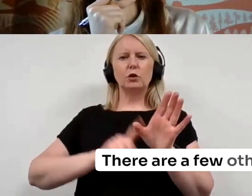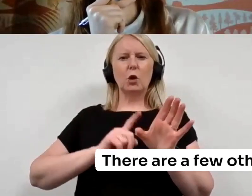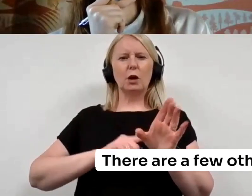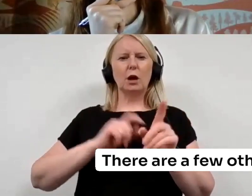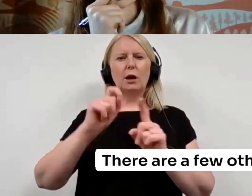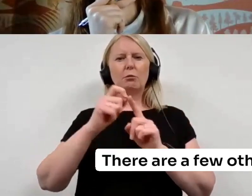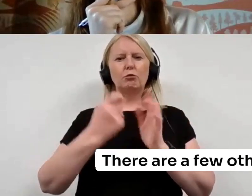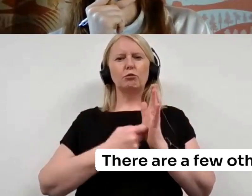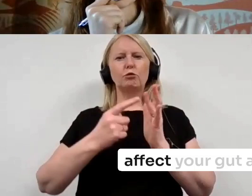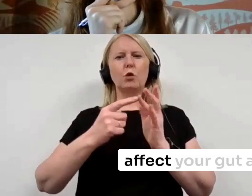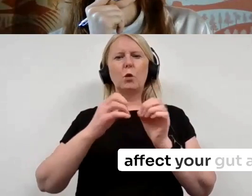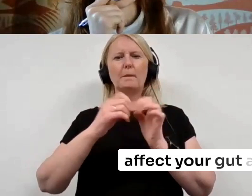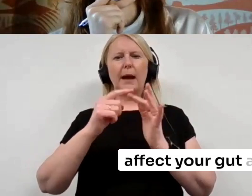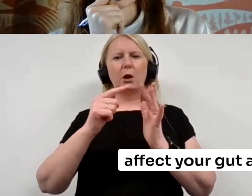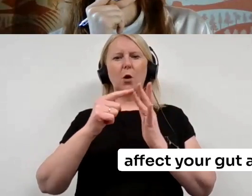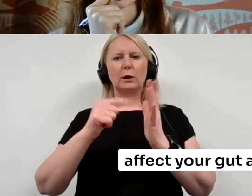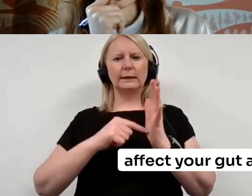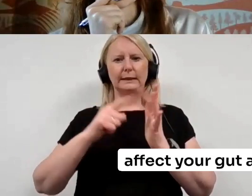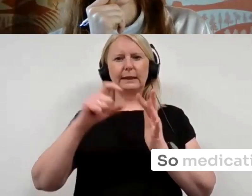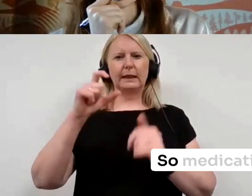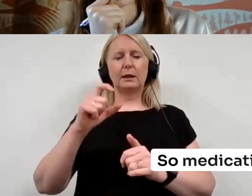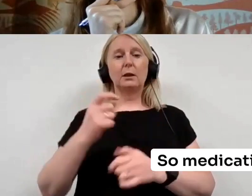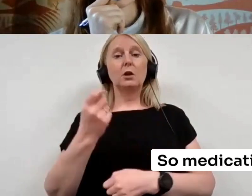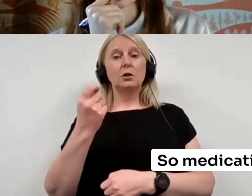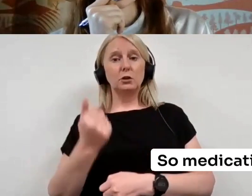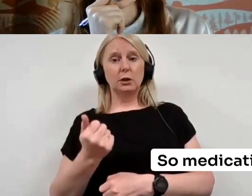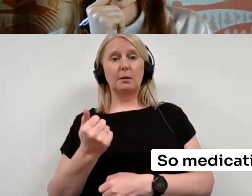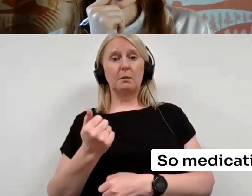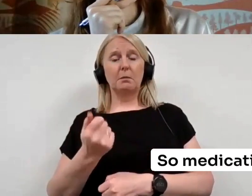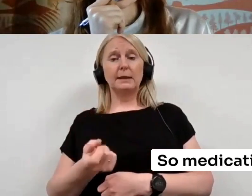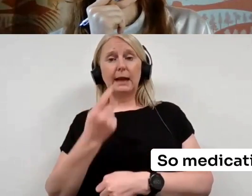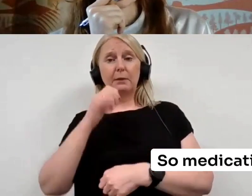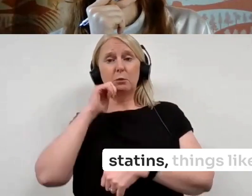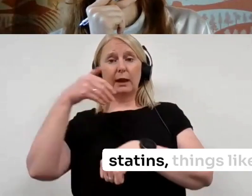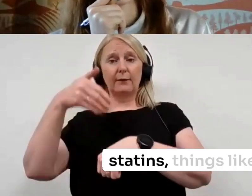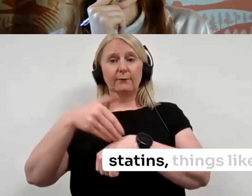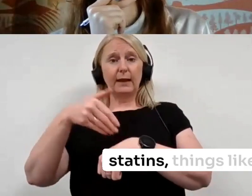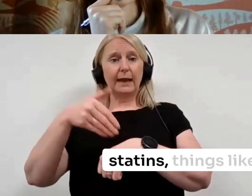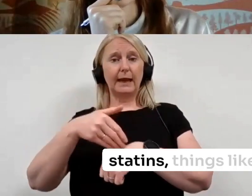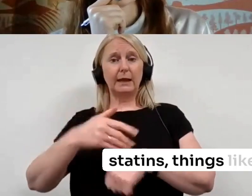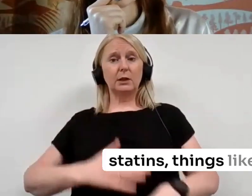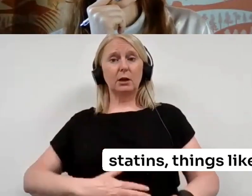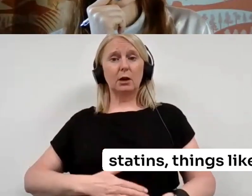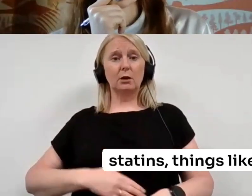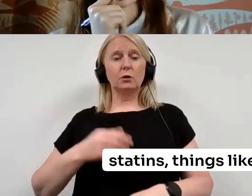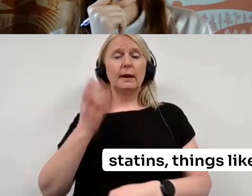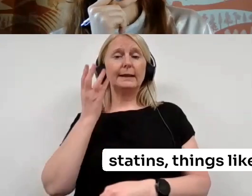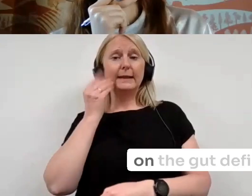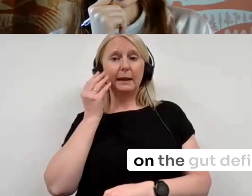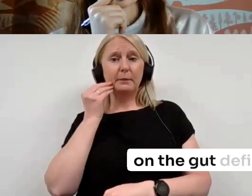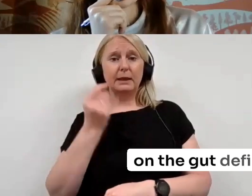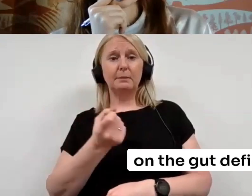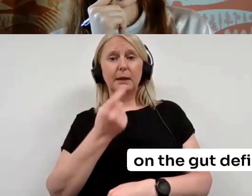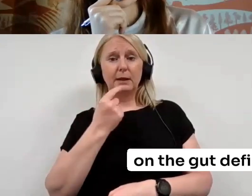few other medications that will affect your gut as you're taking them. So medications for diabetes, statins, things like that, they have